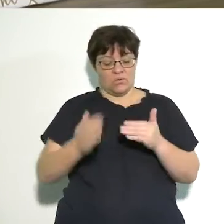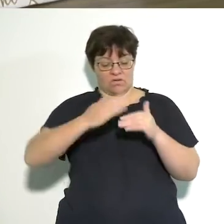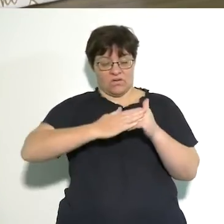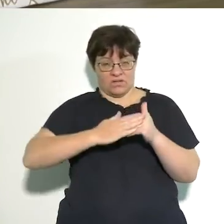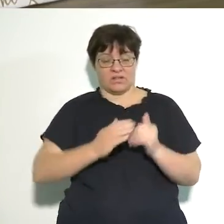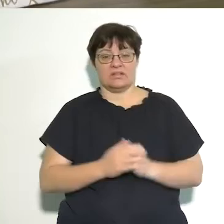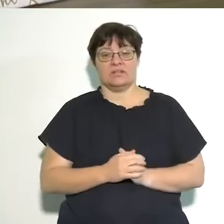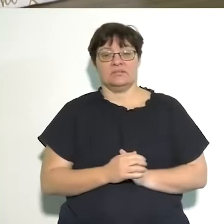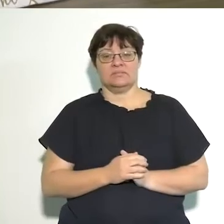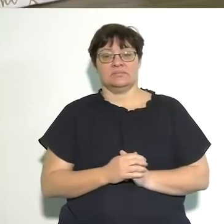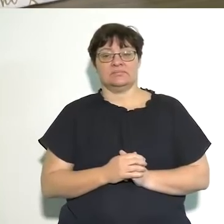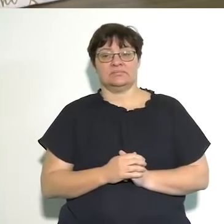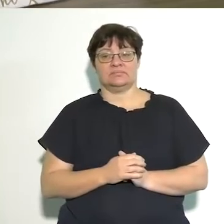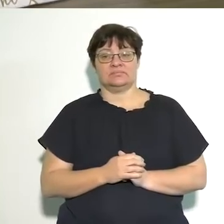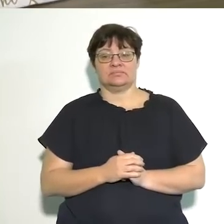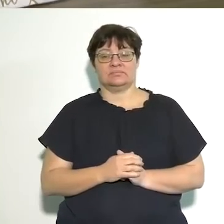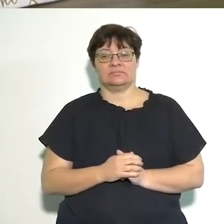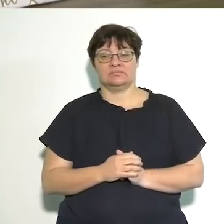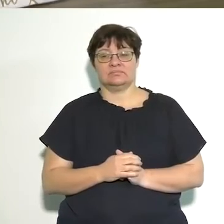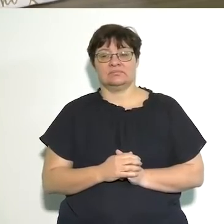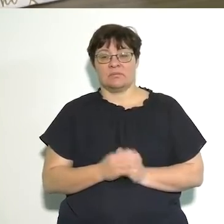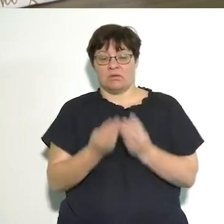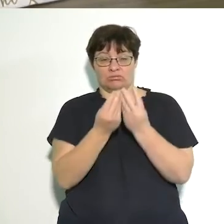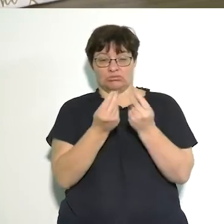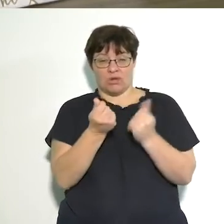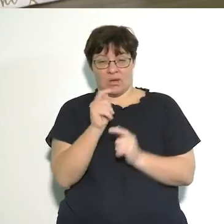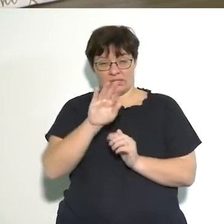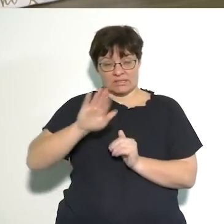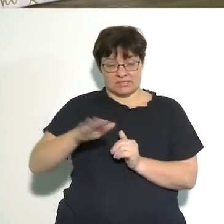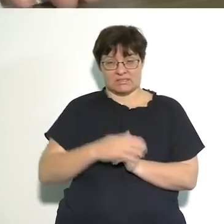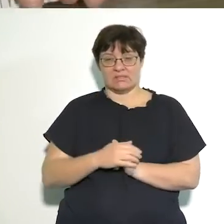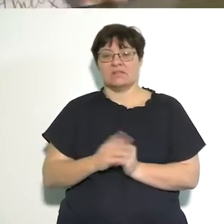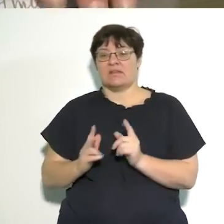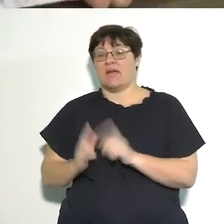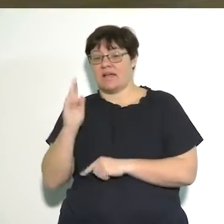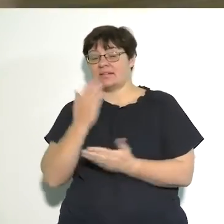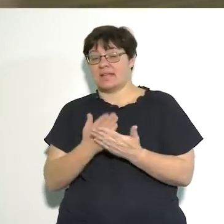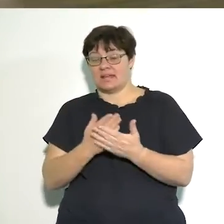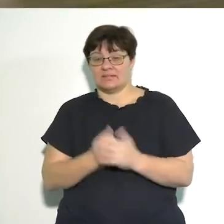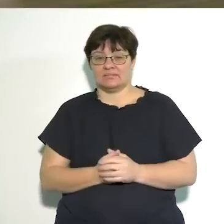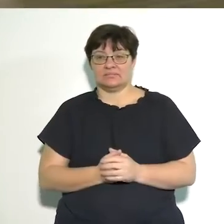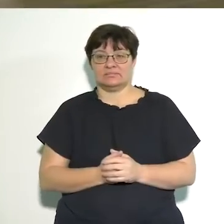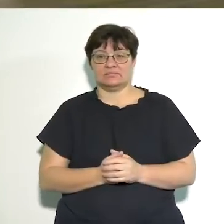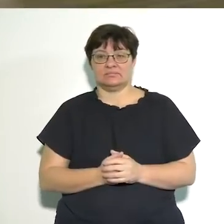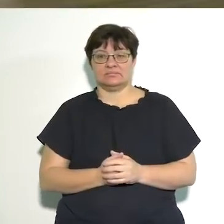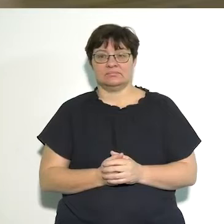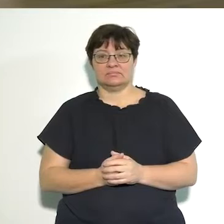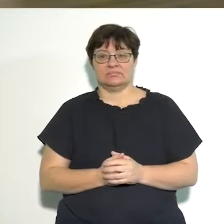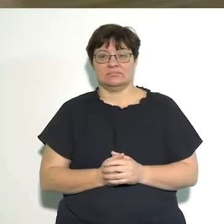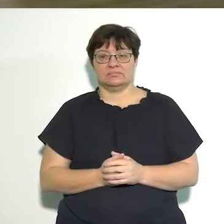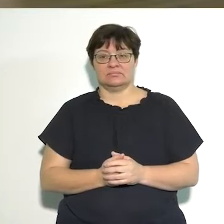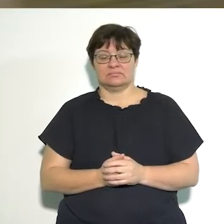put the flap over it, let it dry a little, and then you can cut your